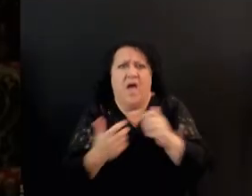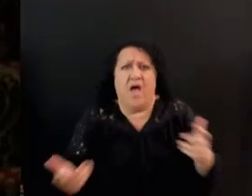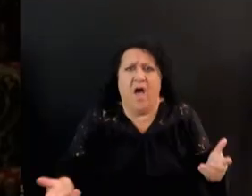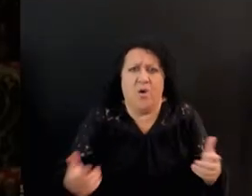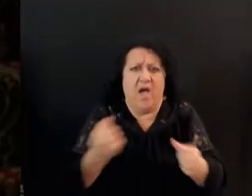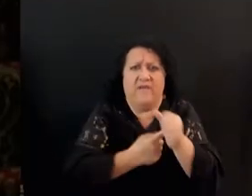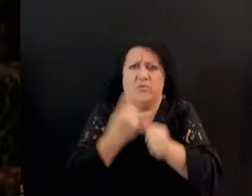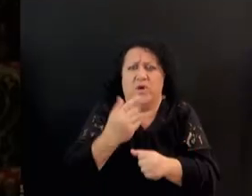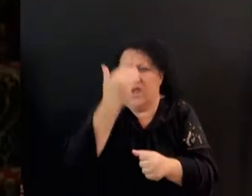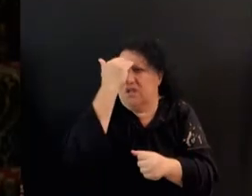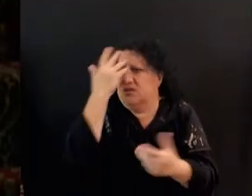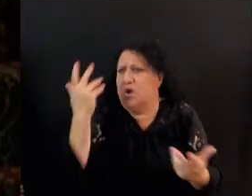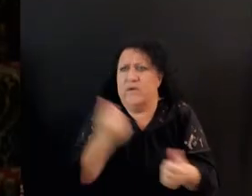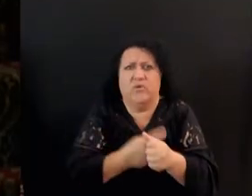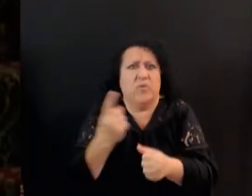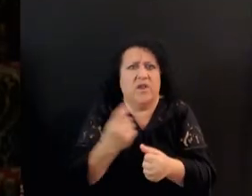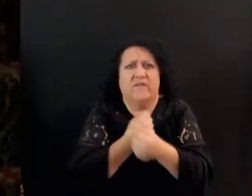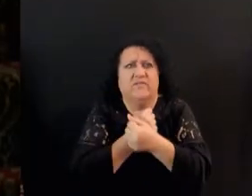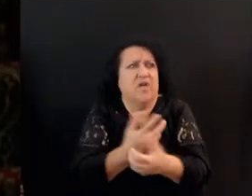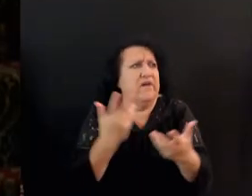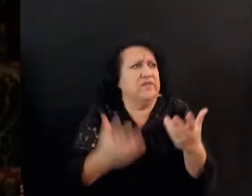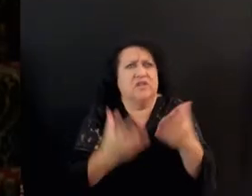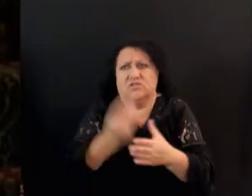loved is gone.